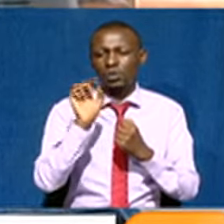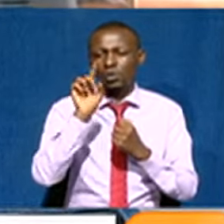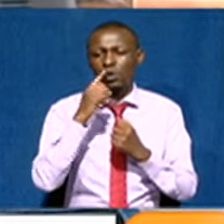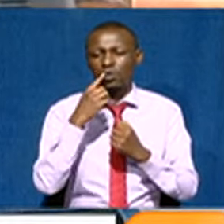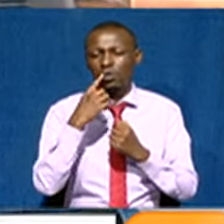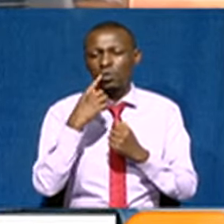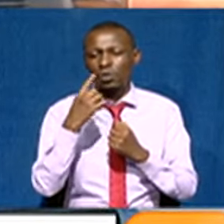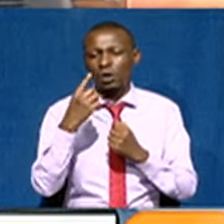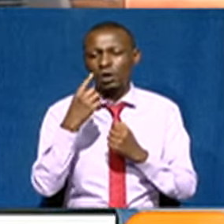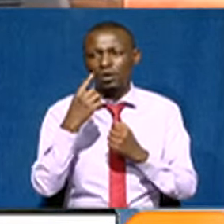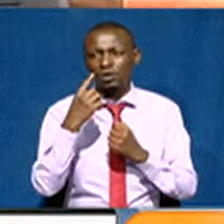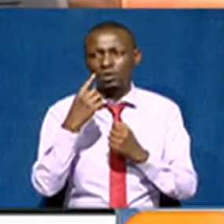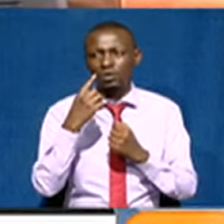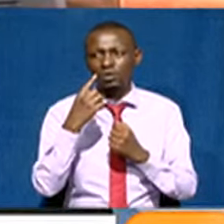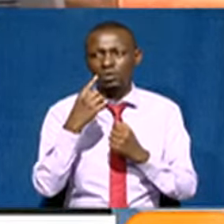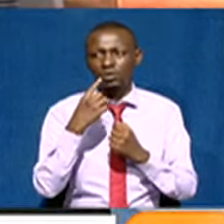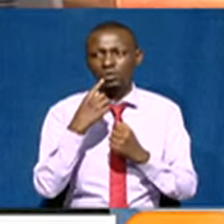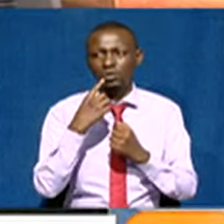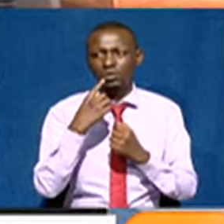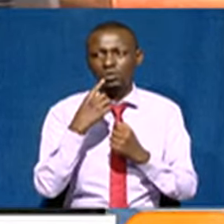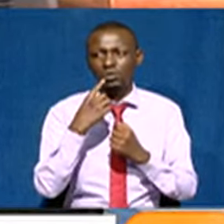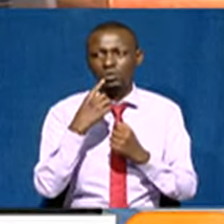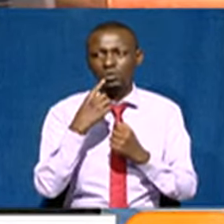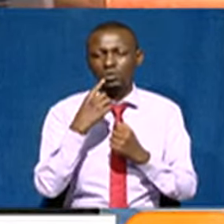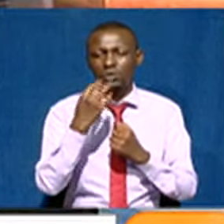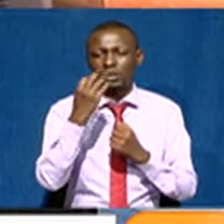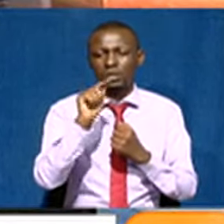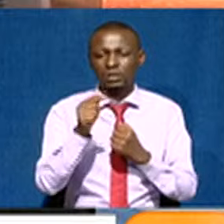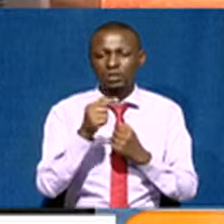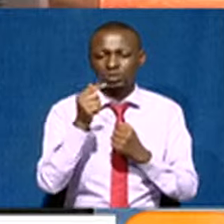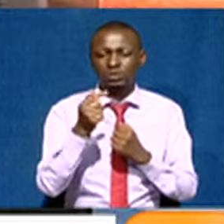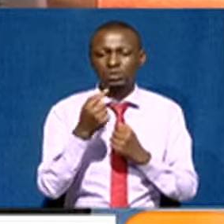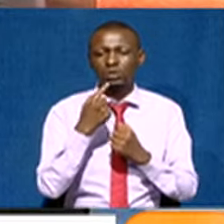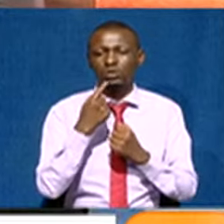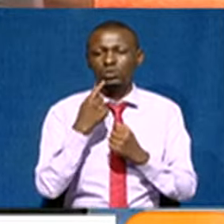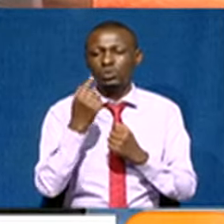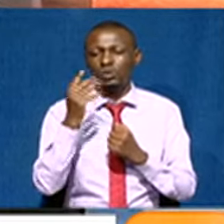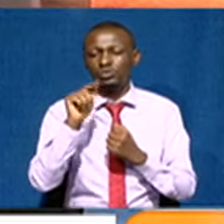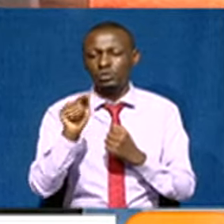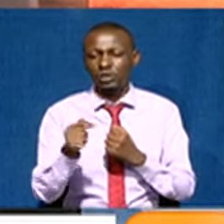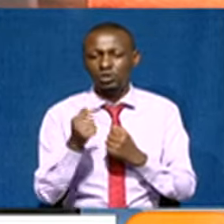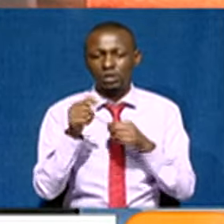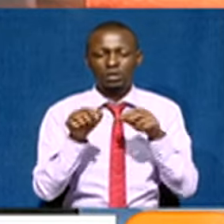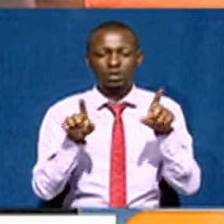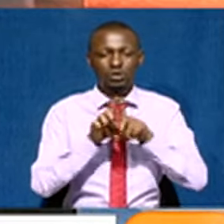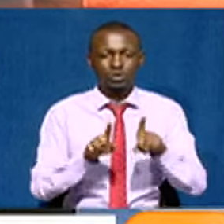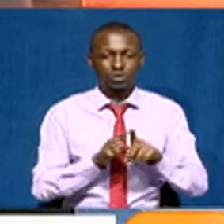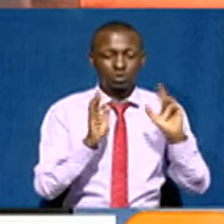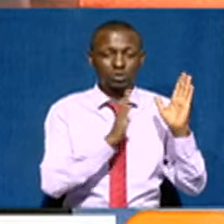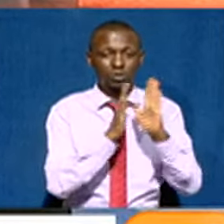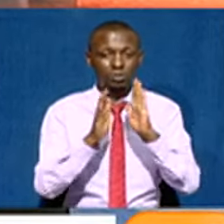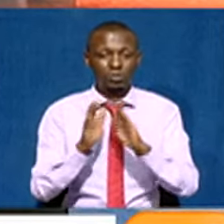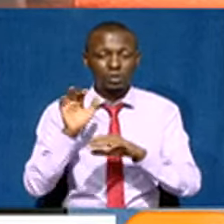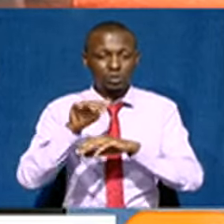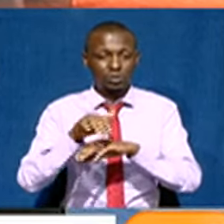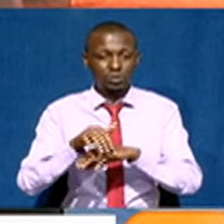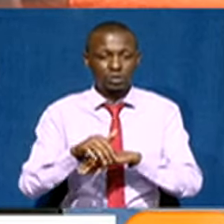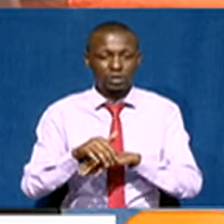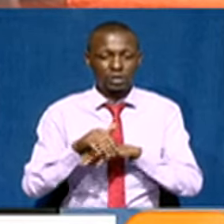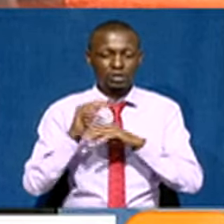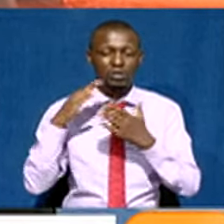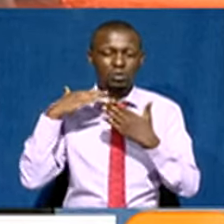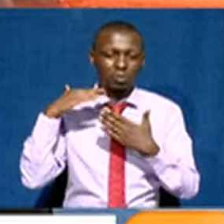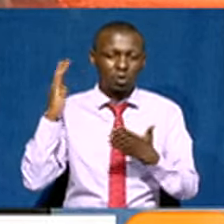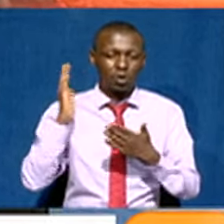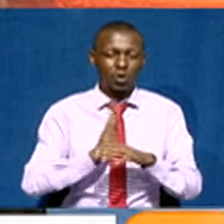base also grow. 130,000? 130,000, yeah. We even desire to be even at more than 150, but of